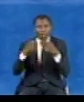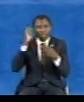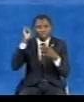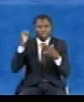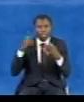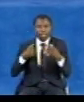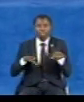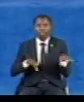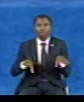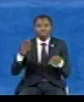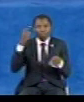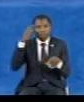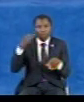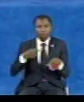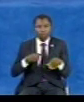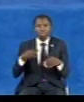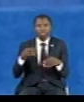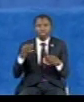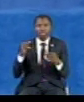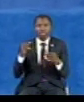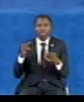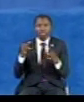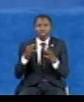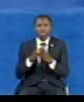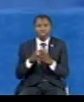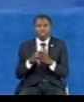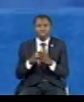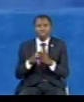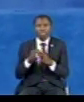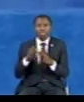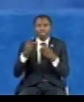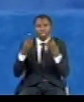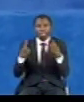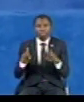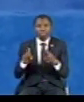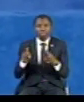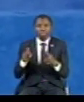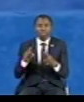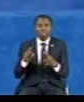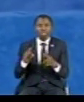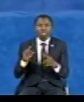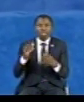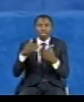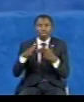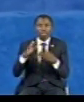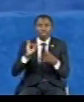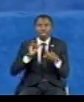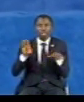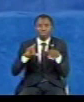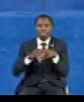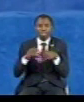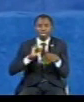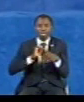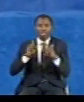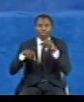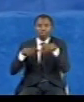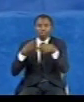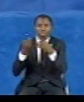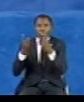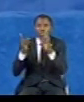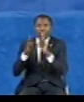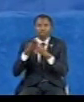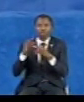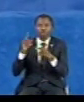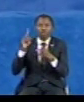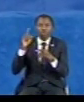It happened in the year 2014, I got married. After 1 year, we went to the hospital. No, before 1 year,